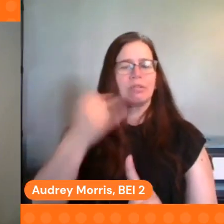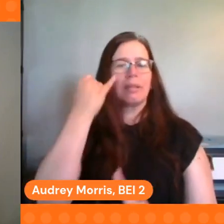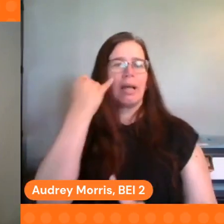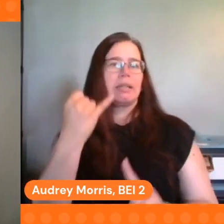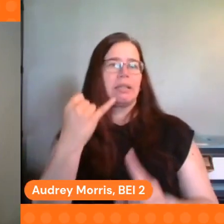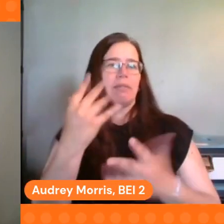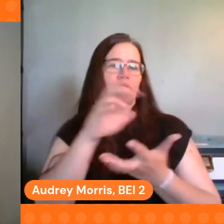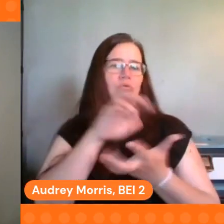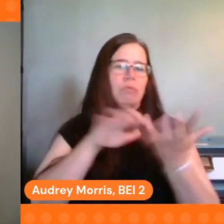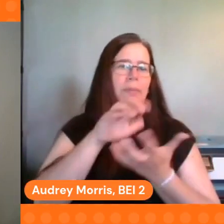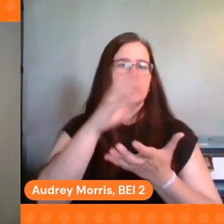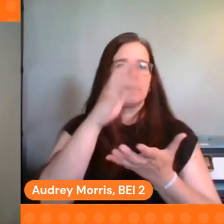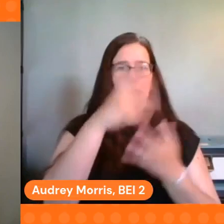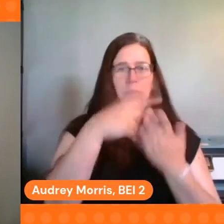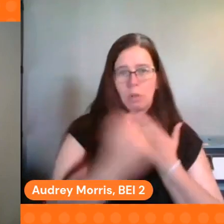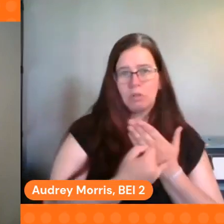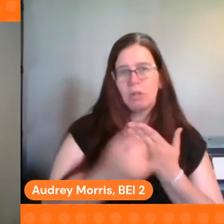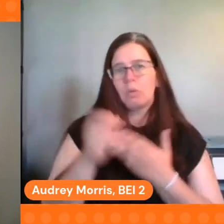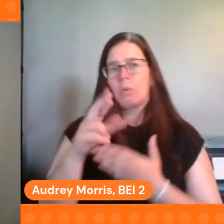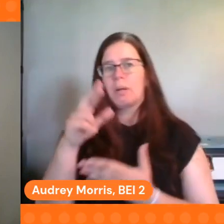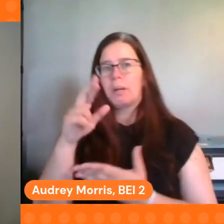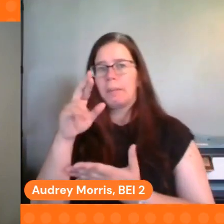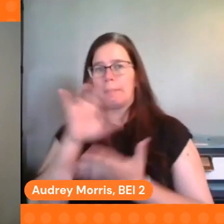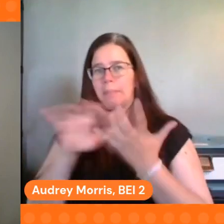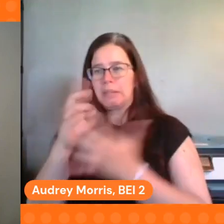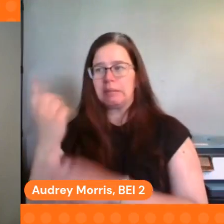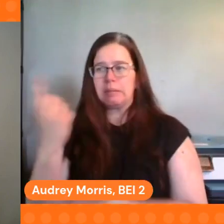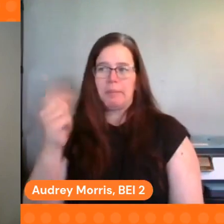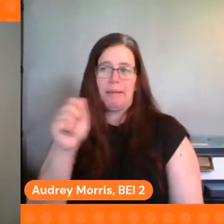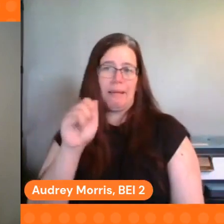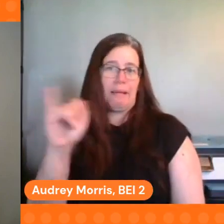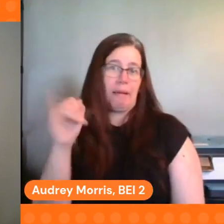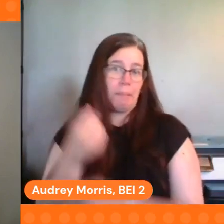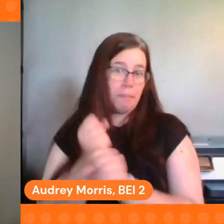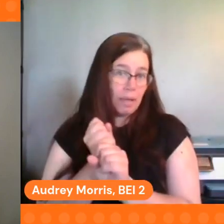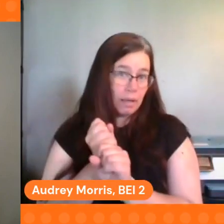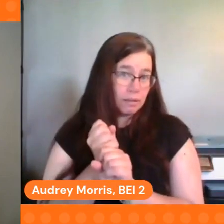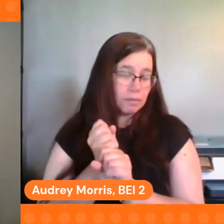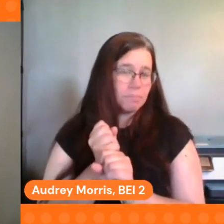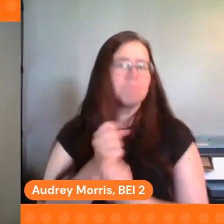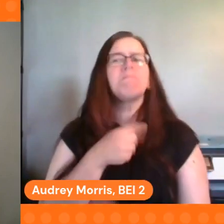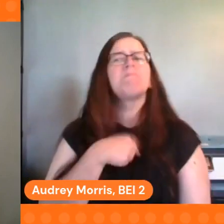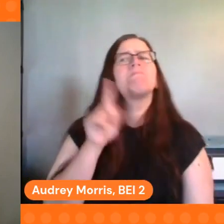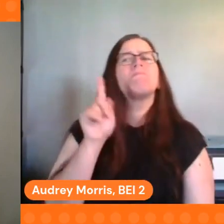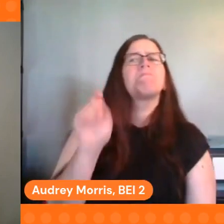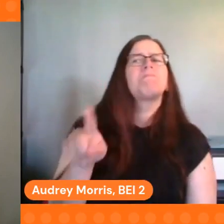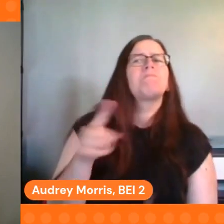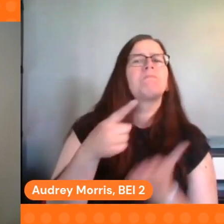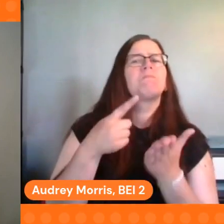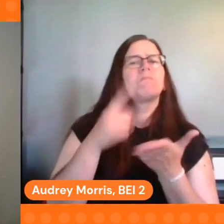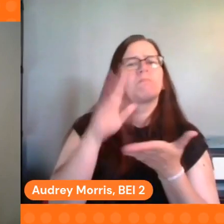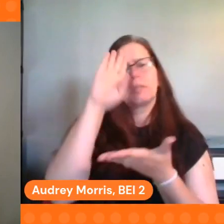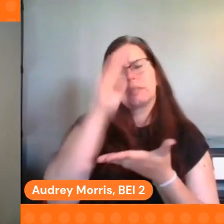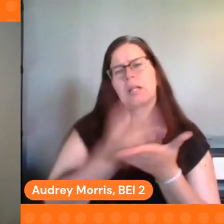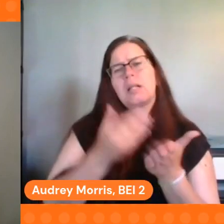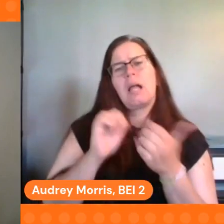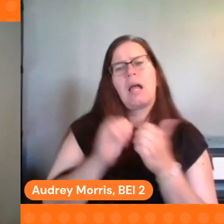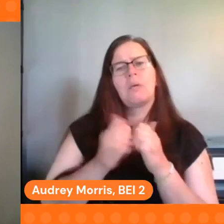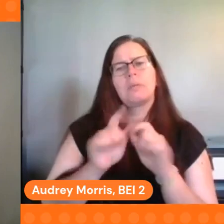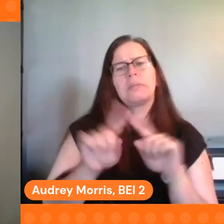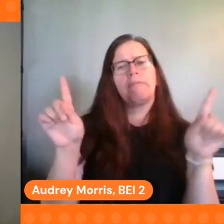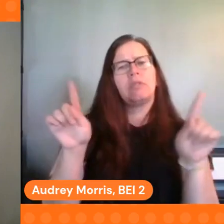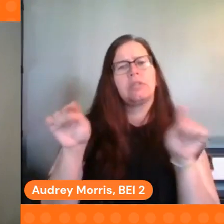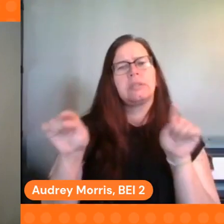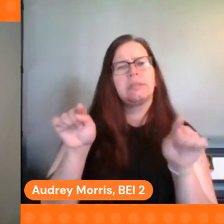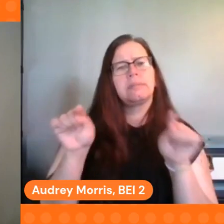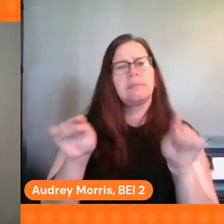versus remixing something that the AI made. And like I was just asking him, like, what's the difference? And he actually,